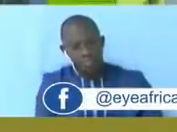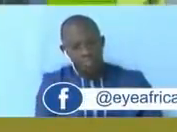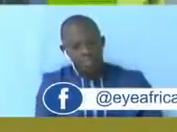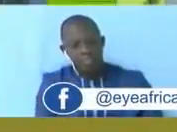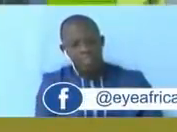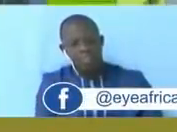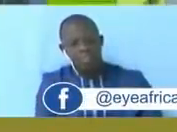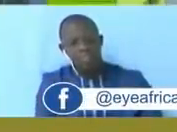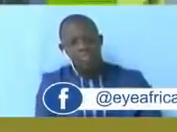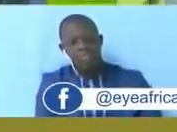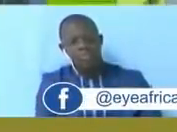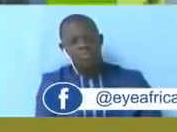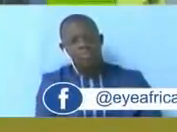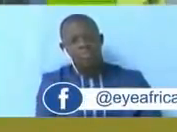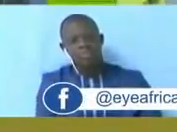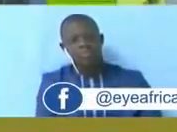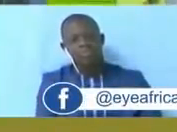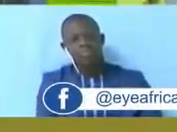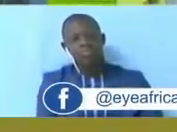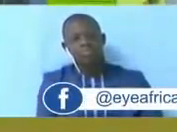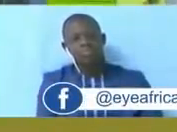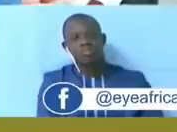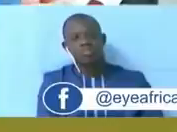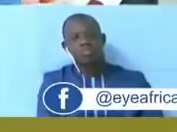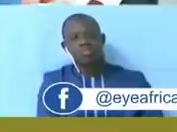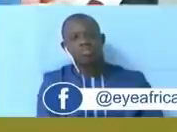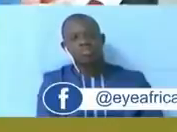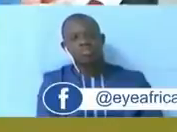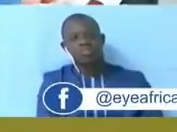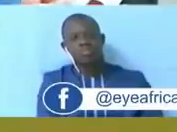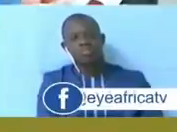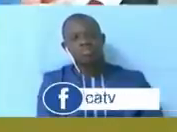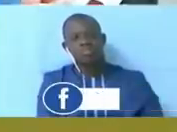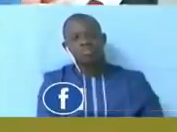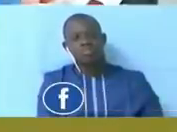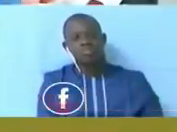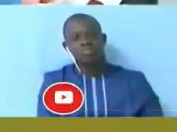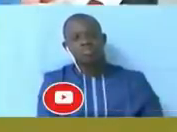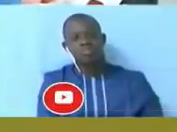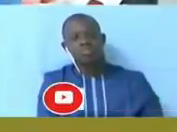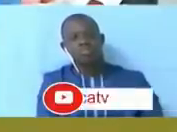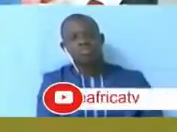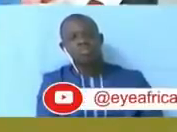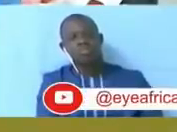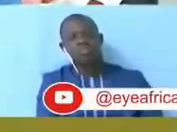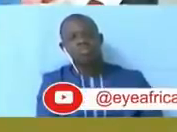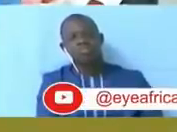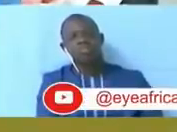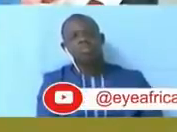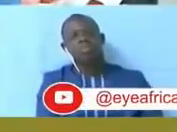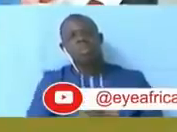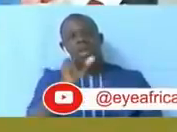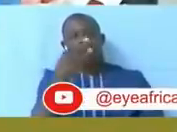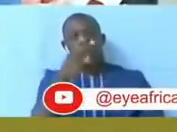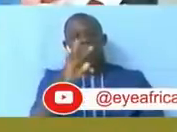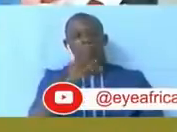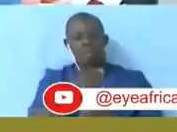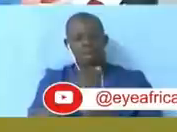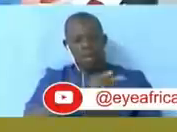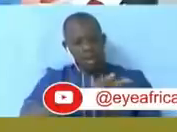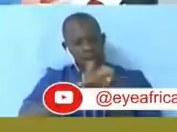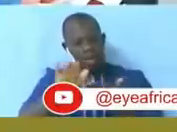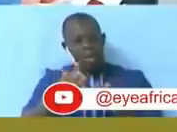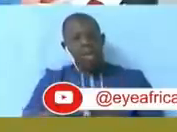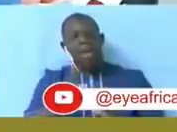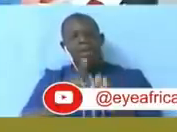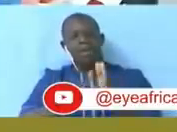And it is clear from evidence we've received in the commission that apart from that working relationship, there was also a personal relationship between. And dumfana commission